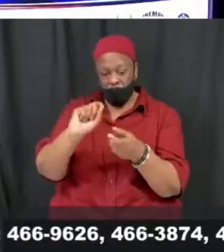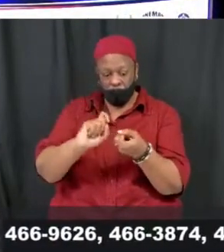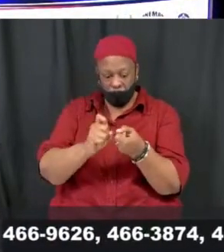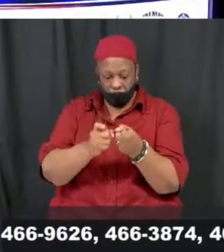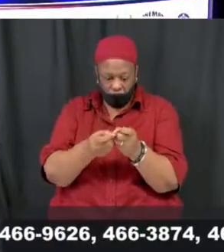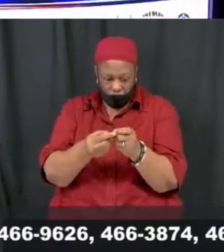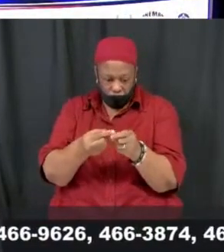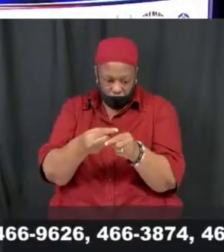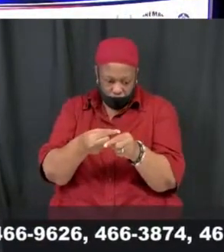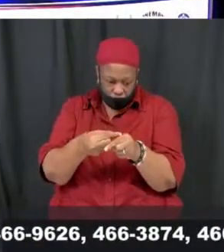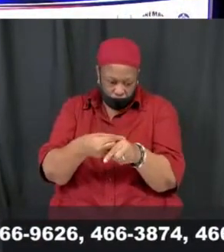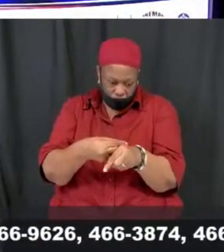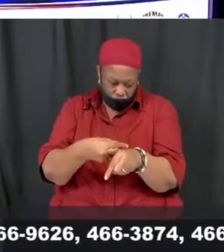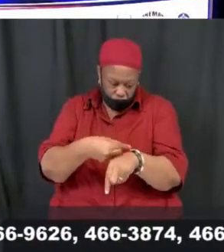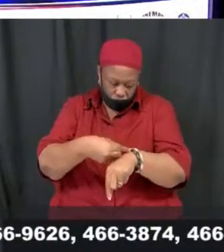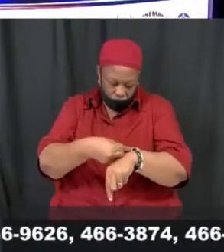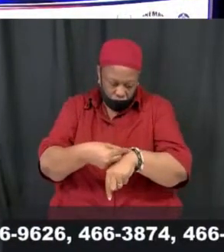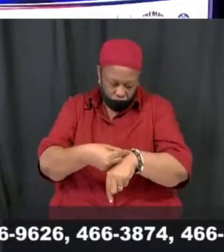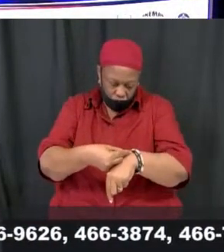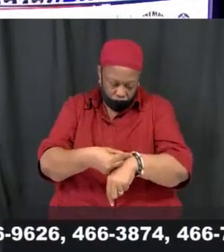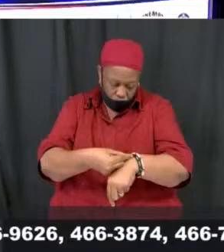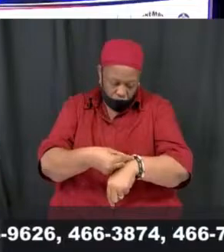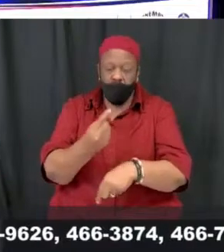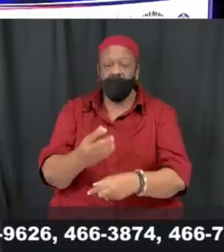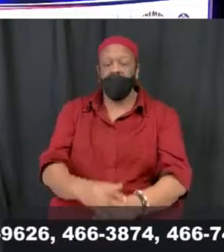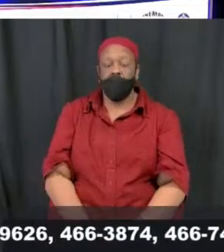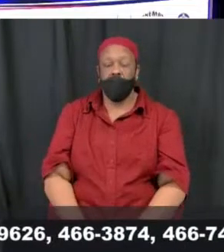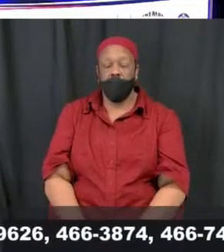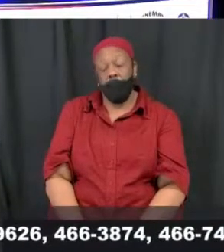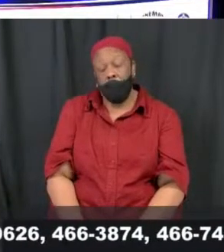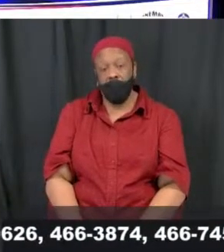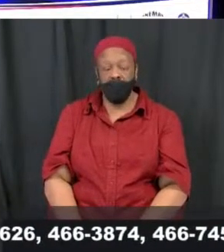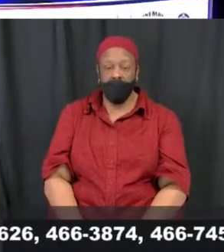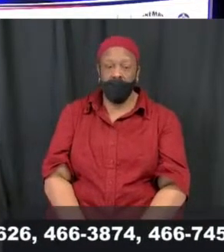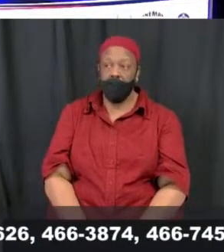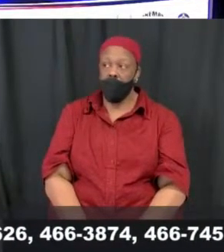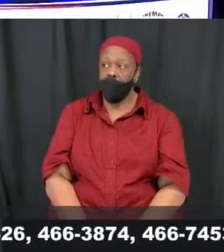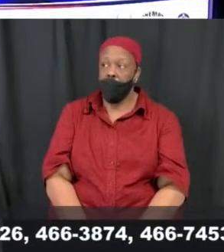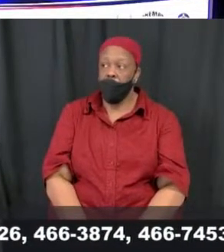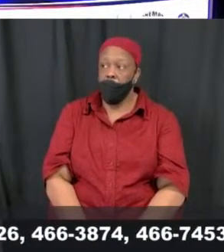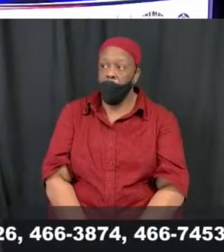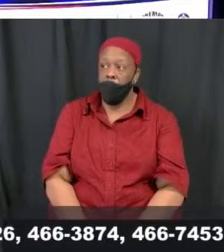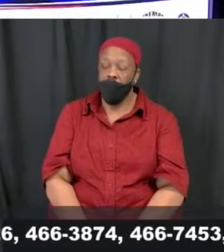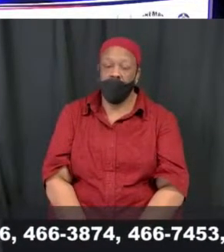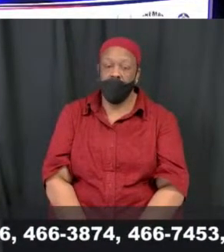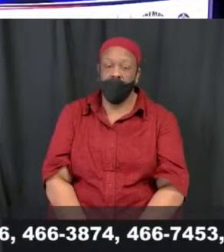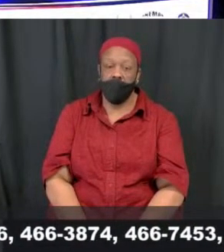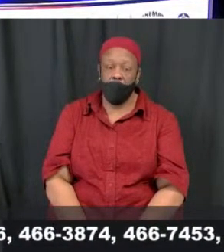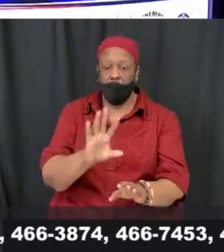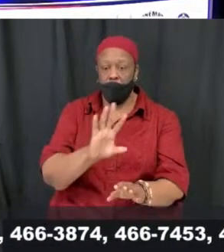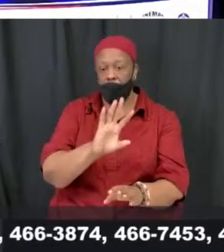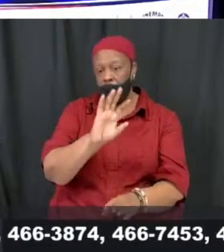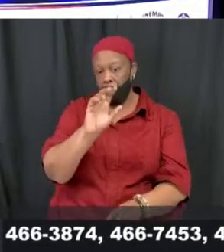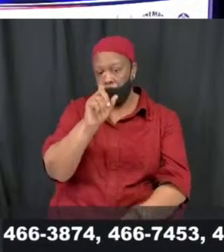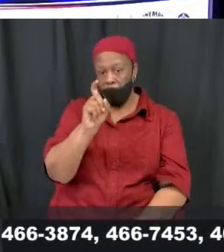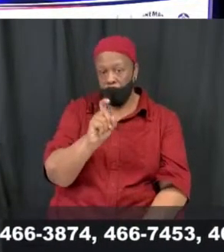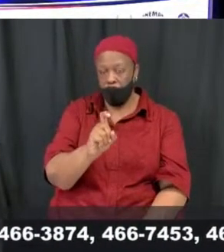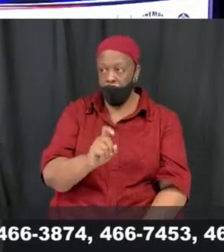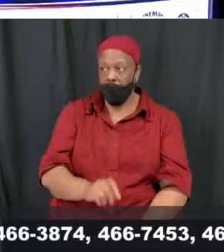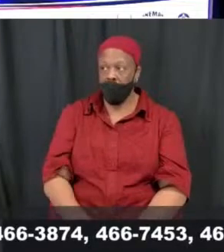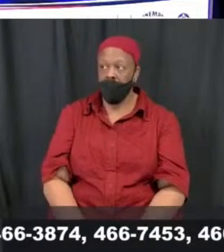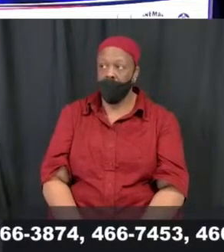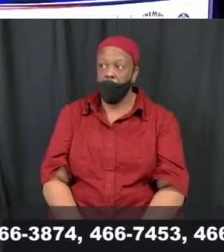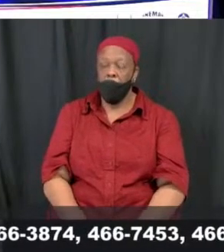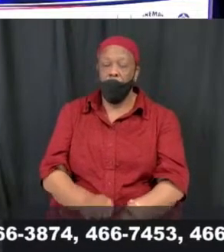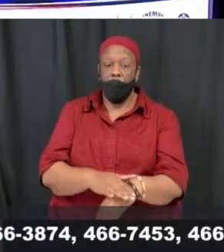This question is from Von Radio. It was confirmed on Sunday that the